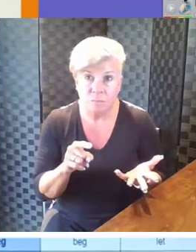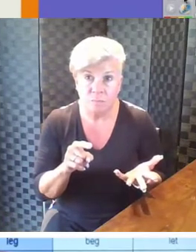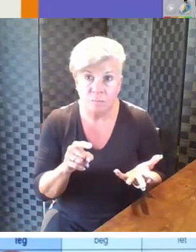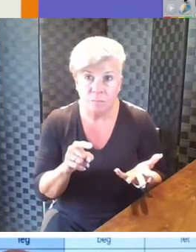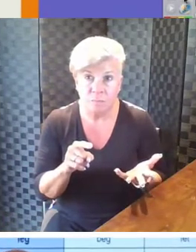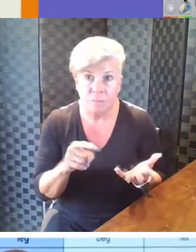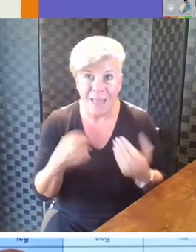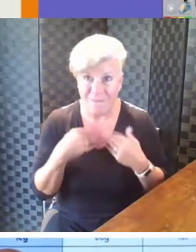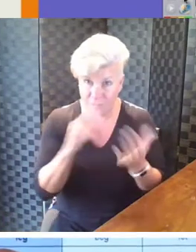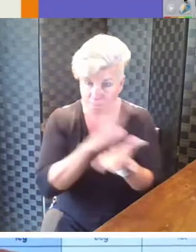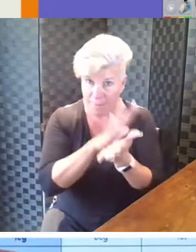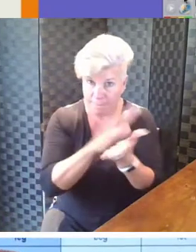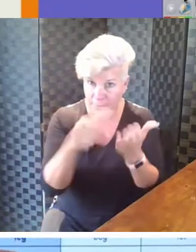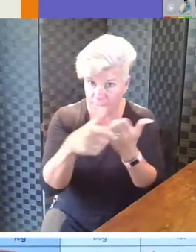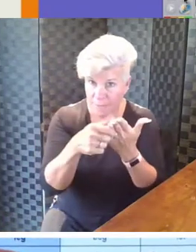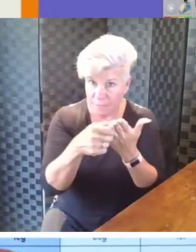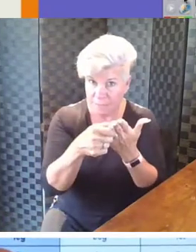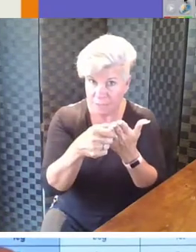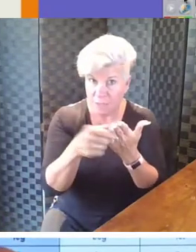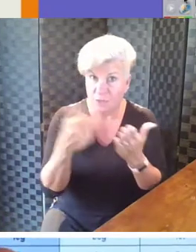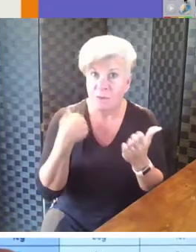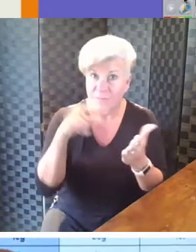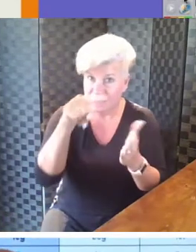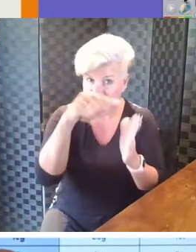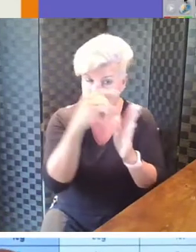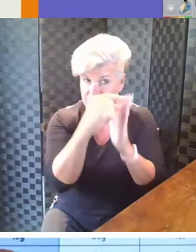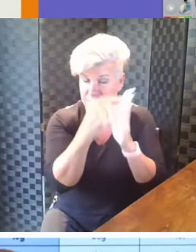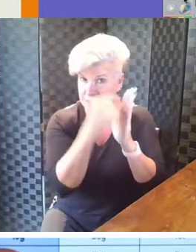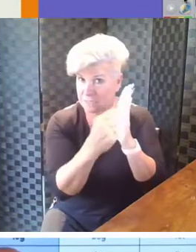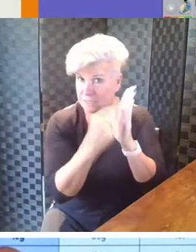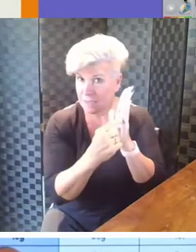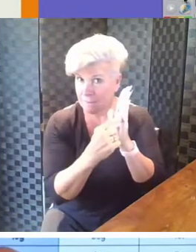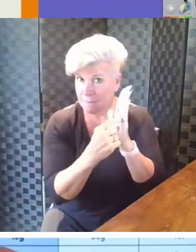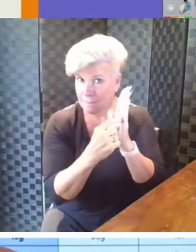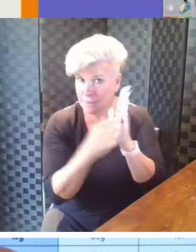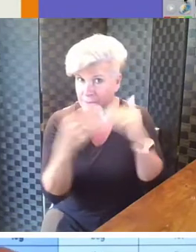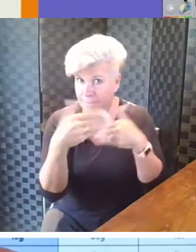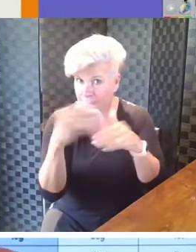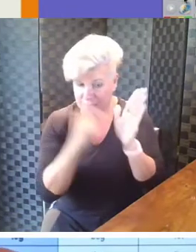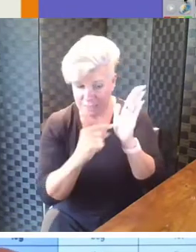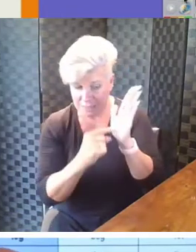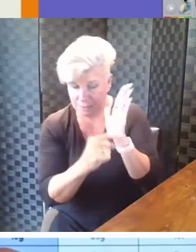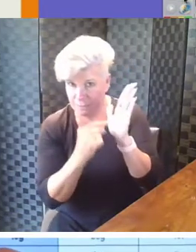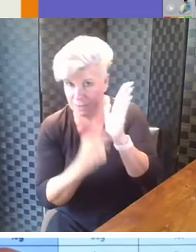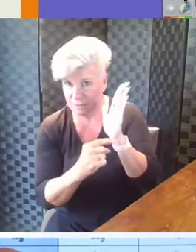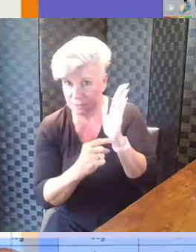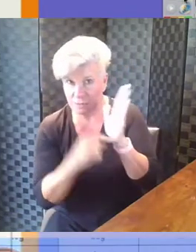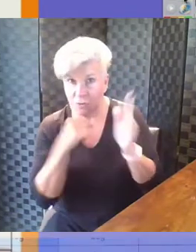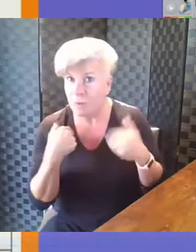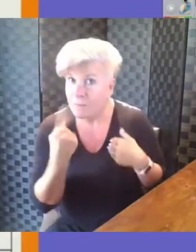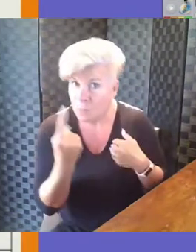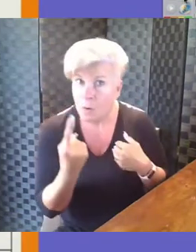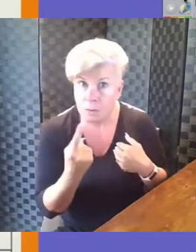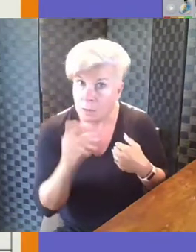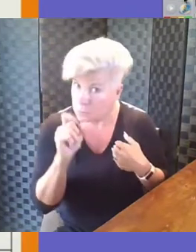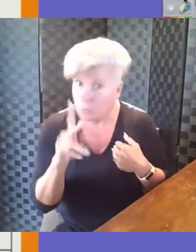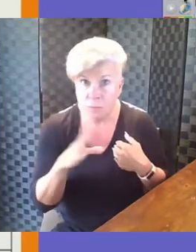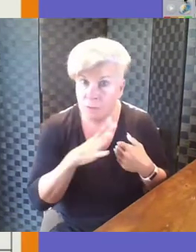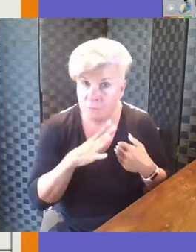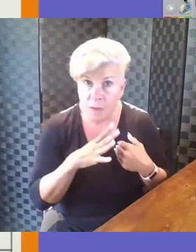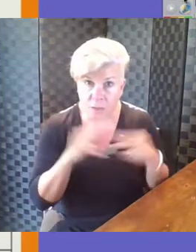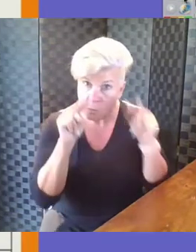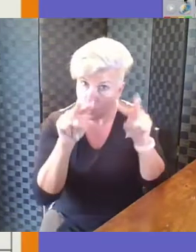getting the summer school packet, you're going to have this at the top and some boxes at the bottom. If you don't have a summer school packet, that's great. You're